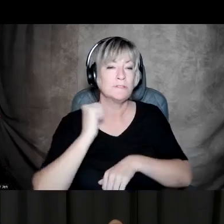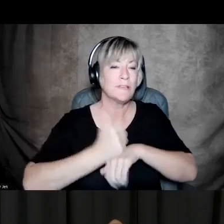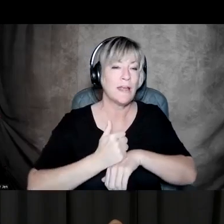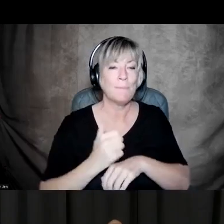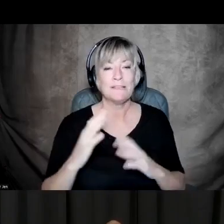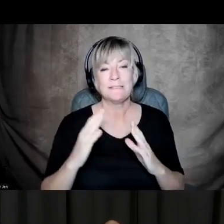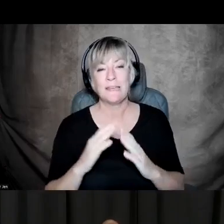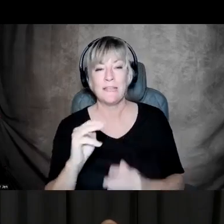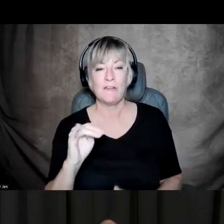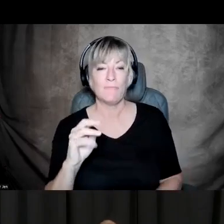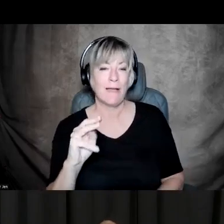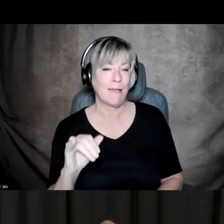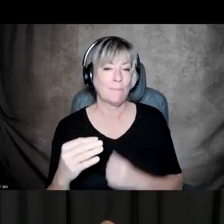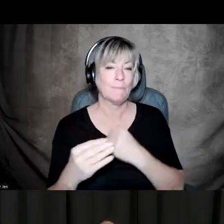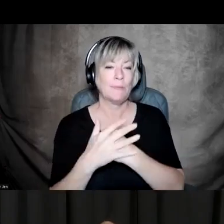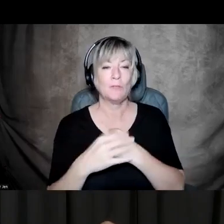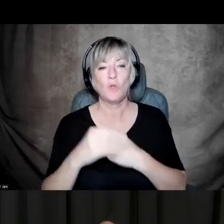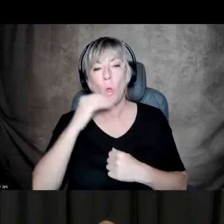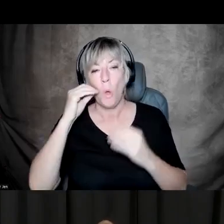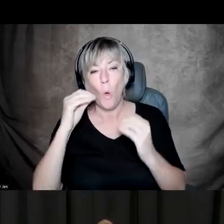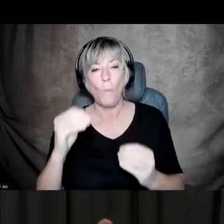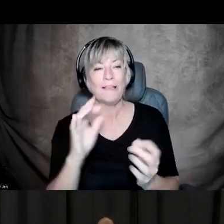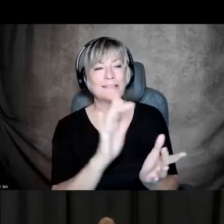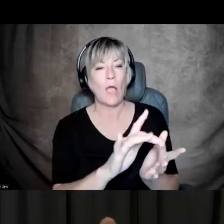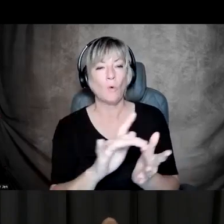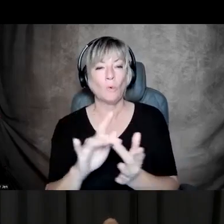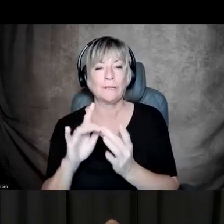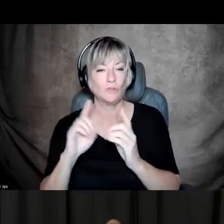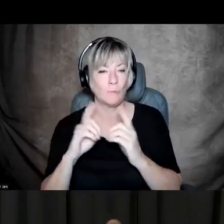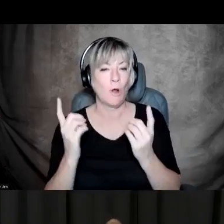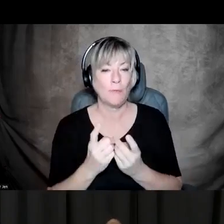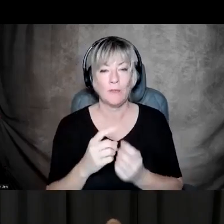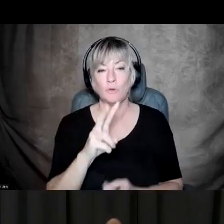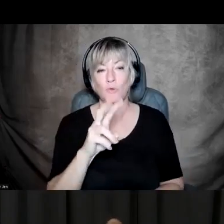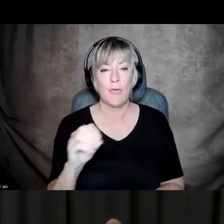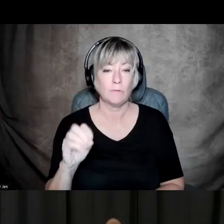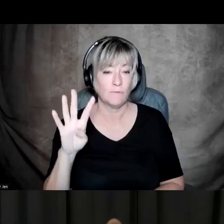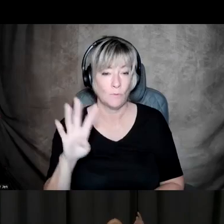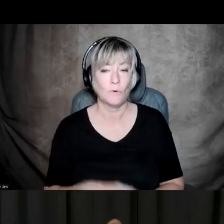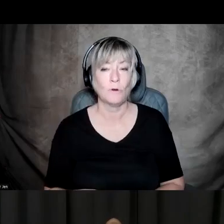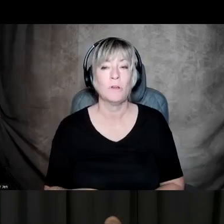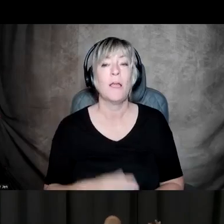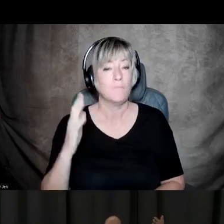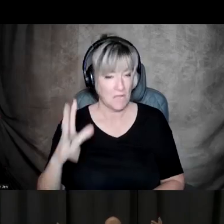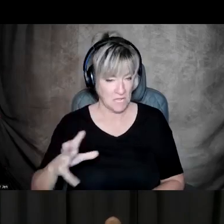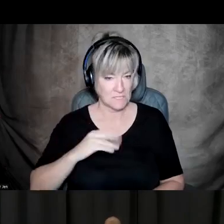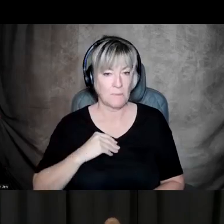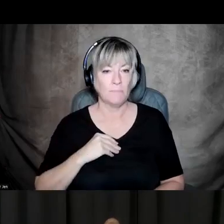City of Miami Beach Homeless Outreach Department, 2004. I would accept